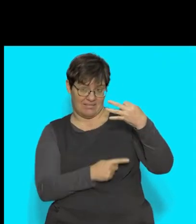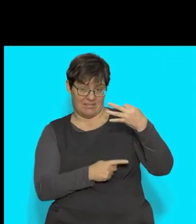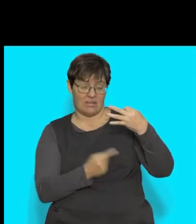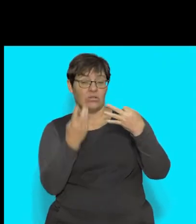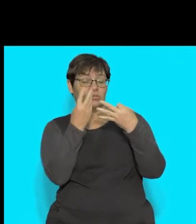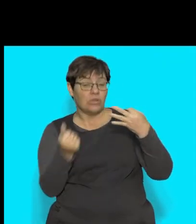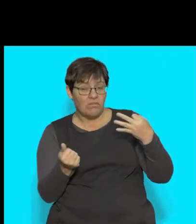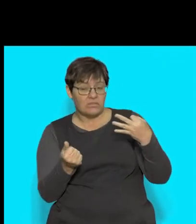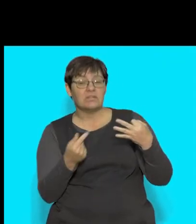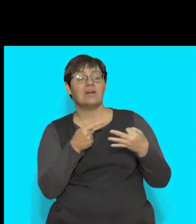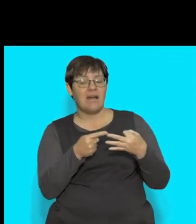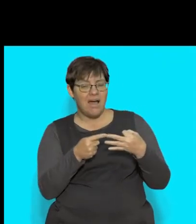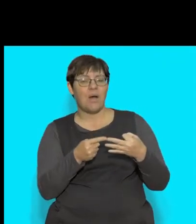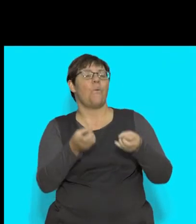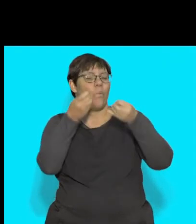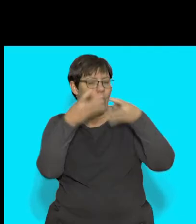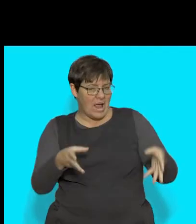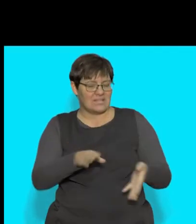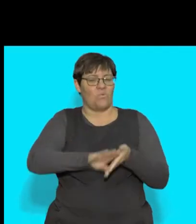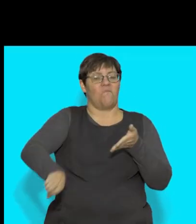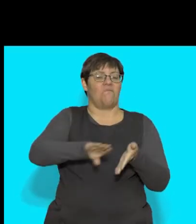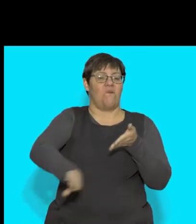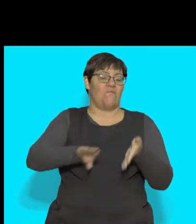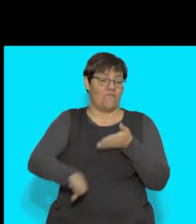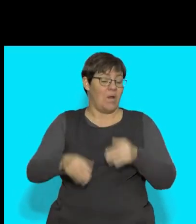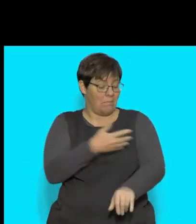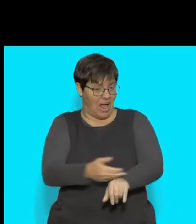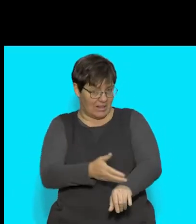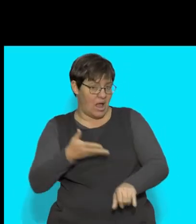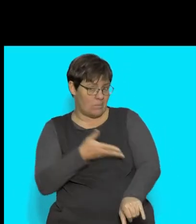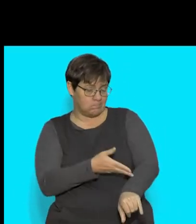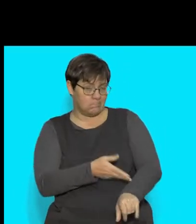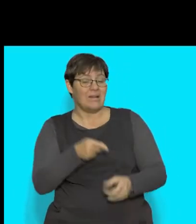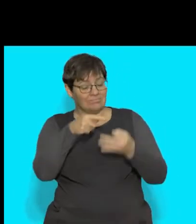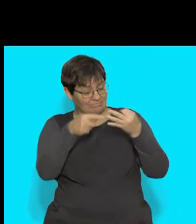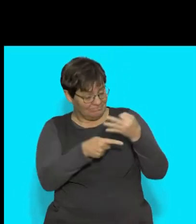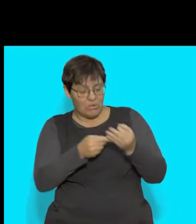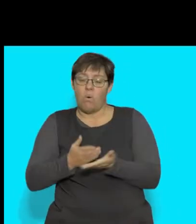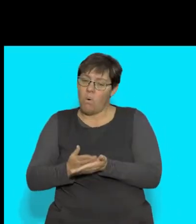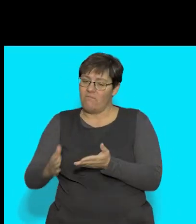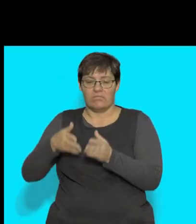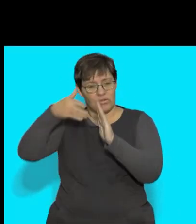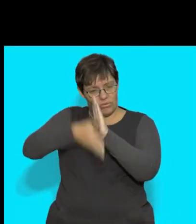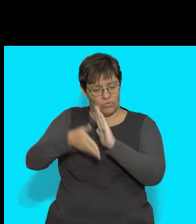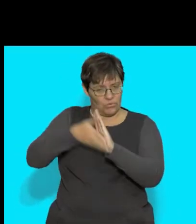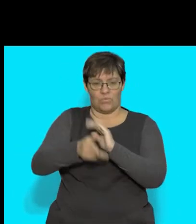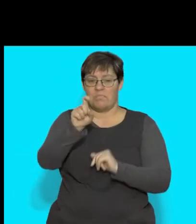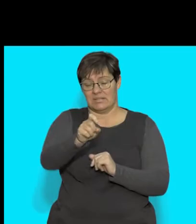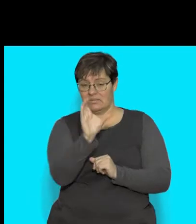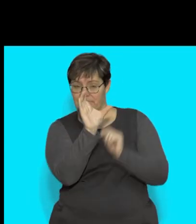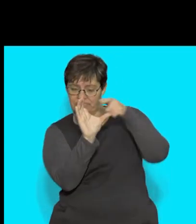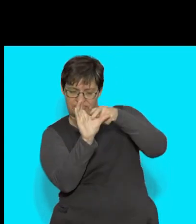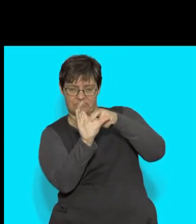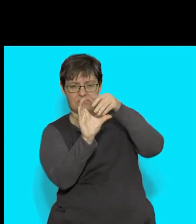and my creatinine. They dissolved, they're my nitrogenous wastes, and they are in the blood.